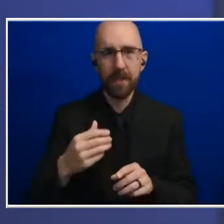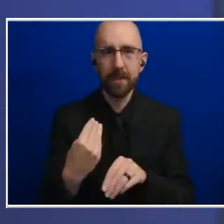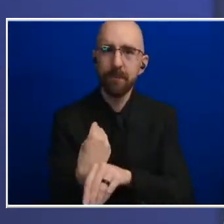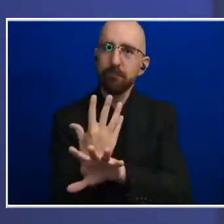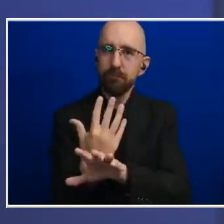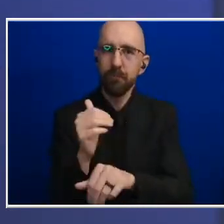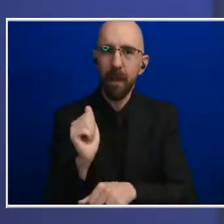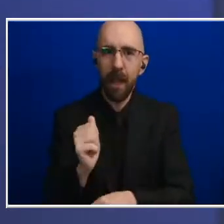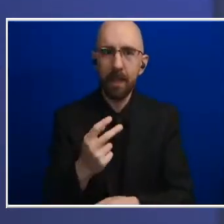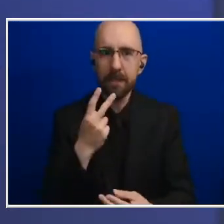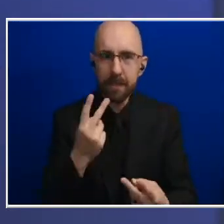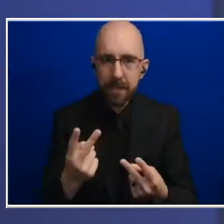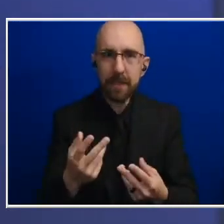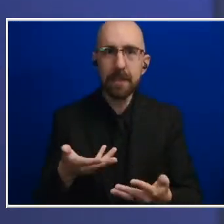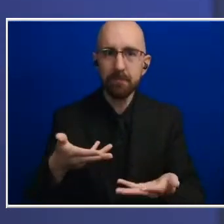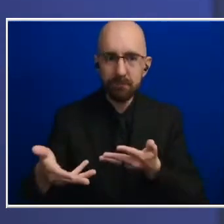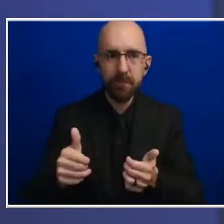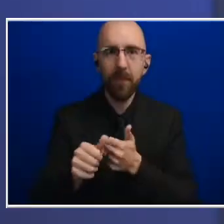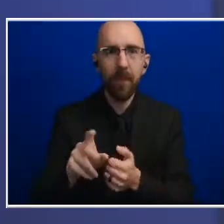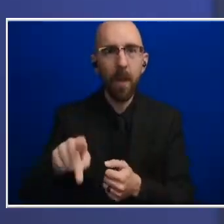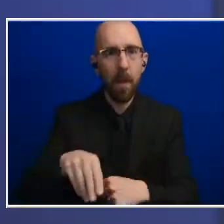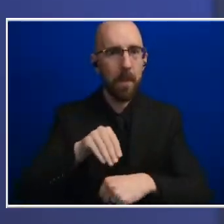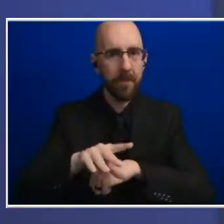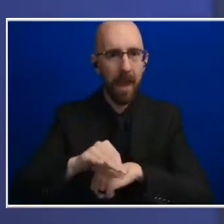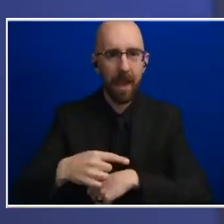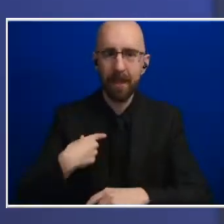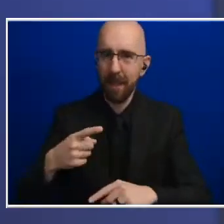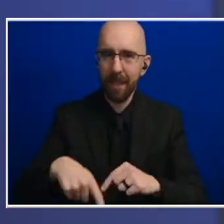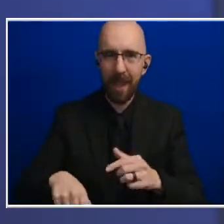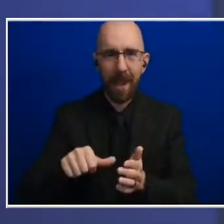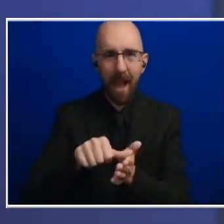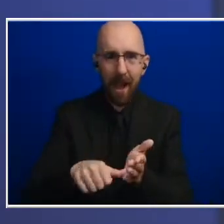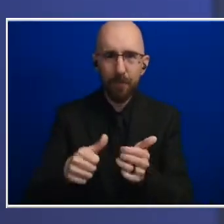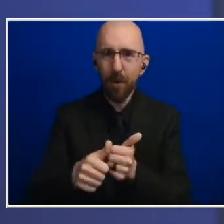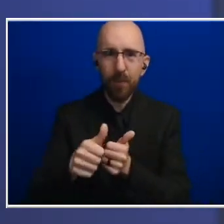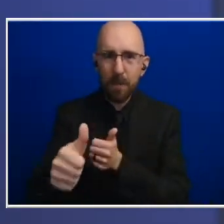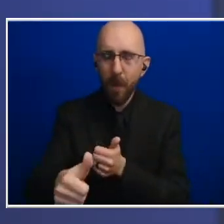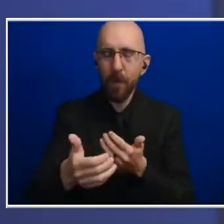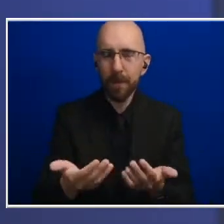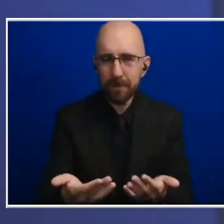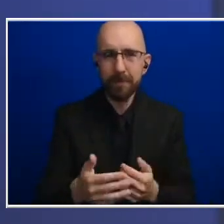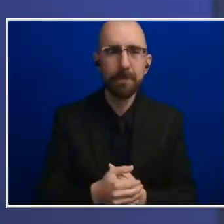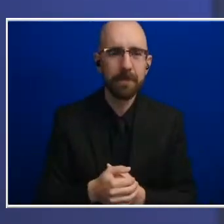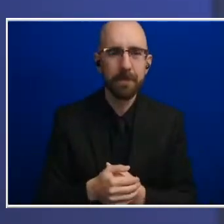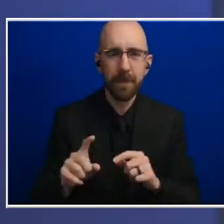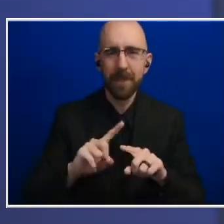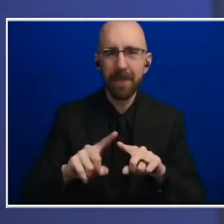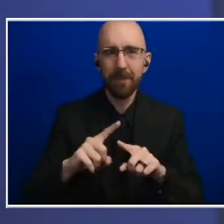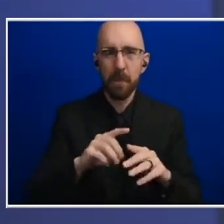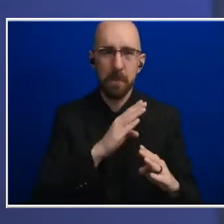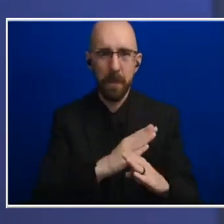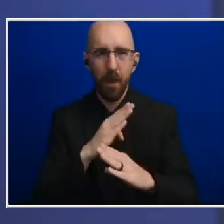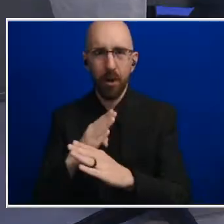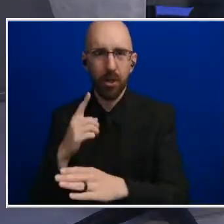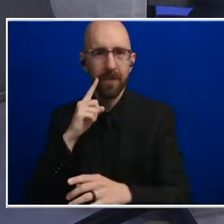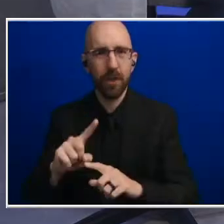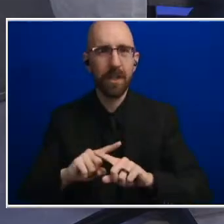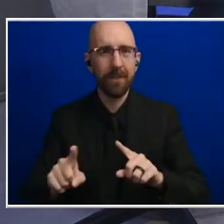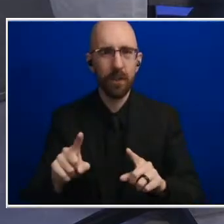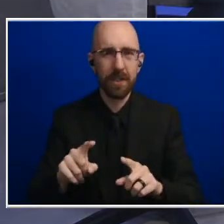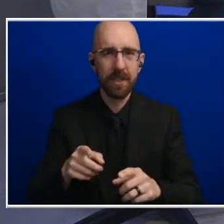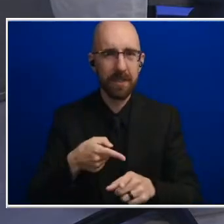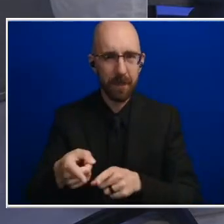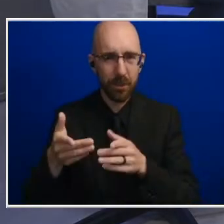follow up and advice. I can't operate remotely. And so there's different barriers, I think, for different specialties. Right, and